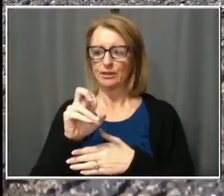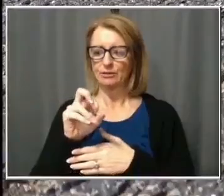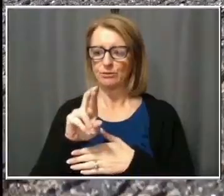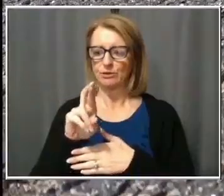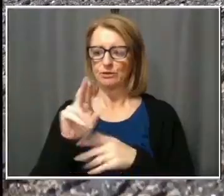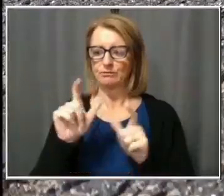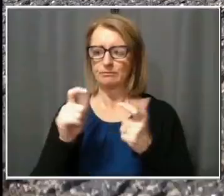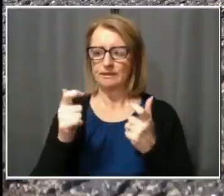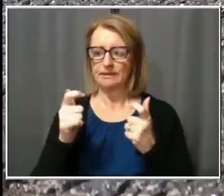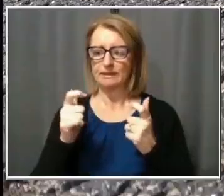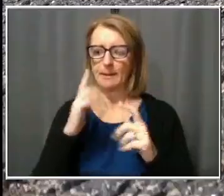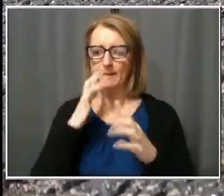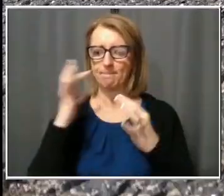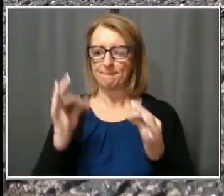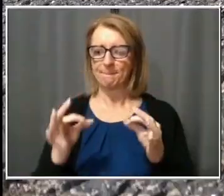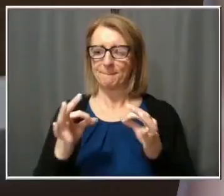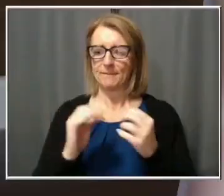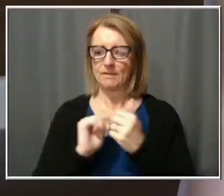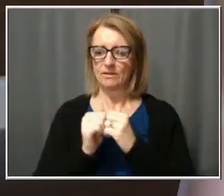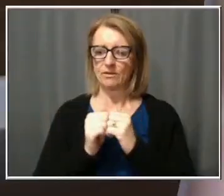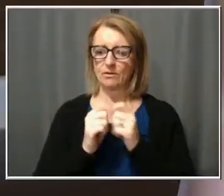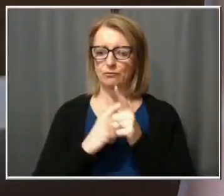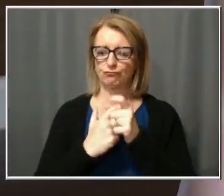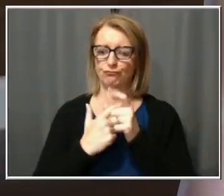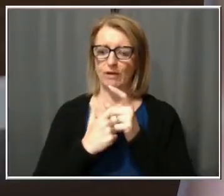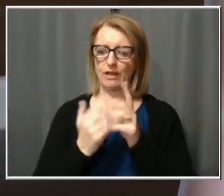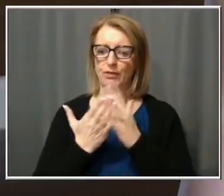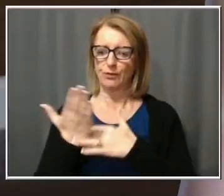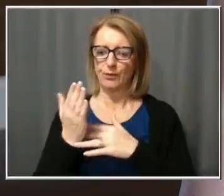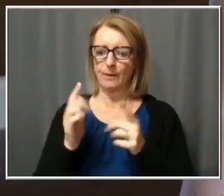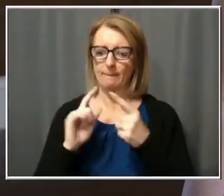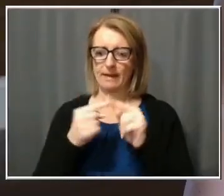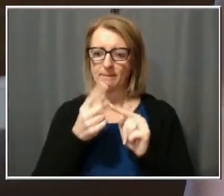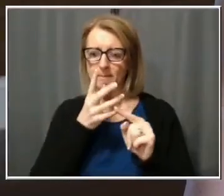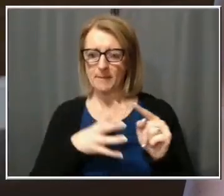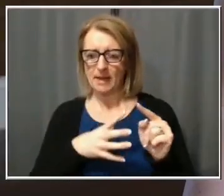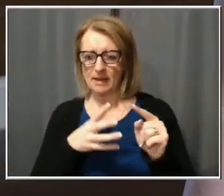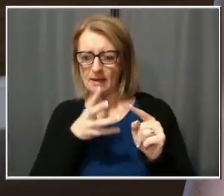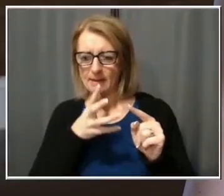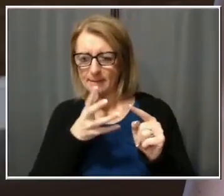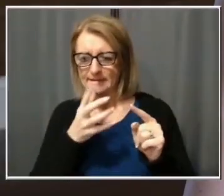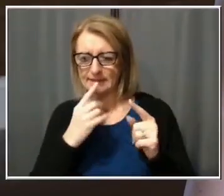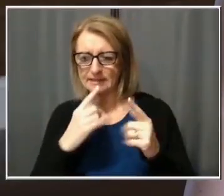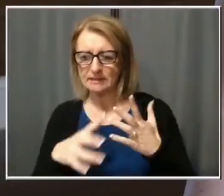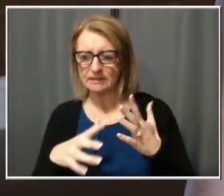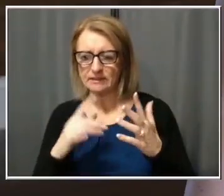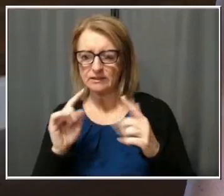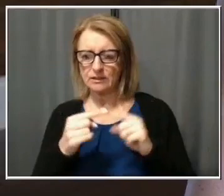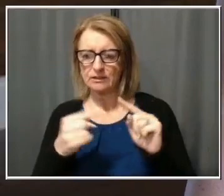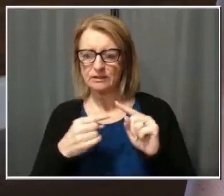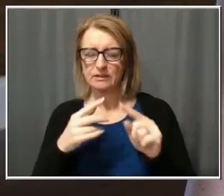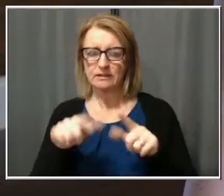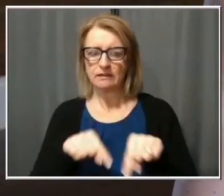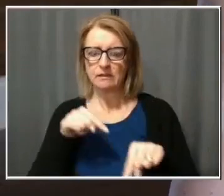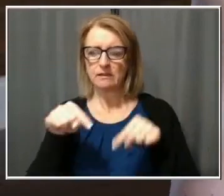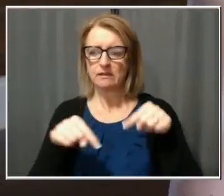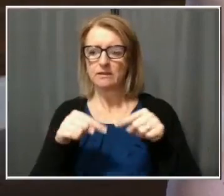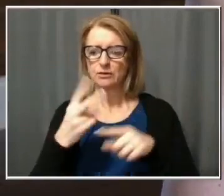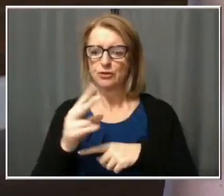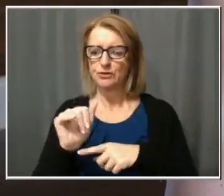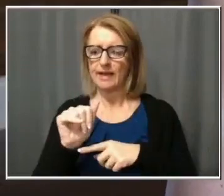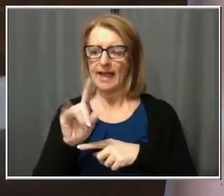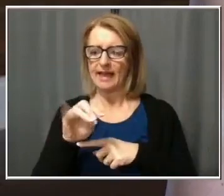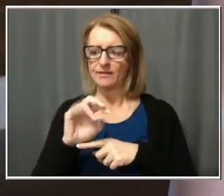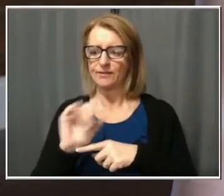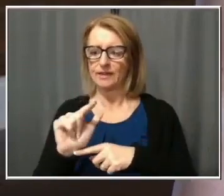Emma decided to run through the pain. My mom was like, "Are you okay? You're kind of limping." And I was like, "I'm fine. I'll just take like 4 Advil and it'll be good." And I had like